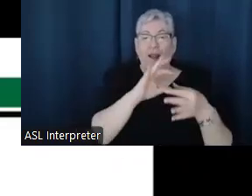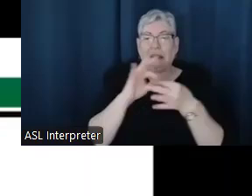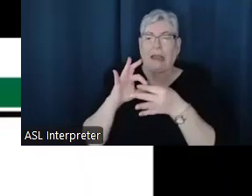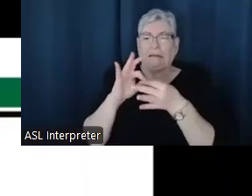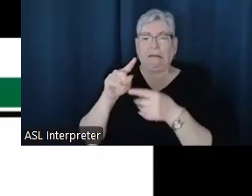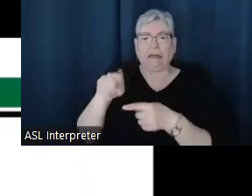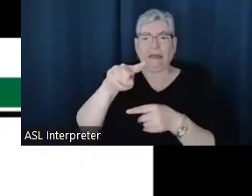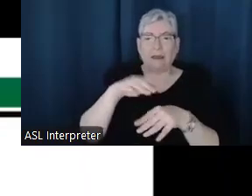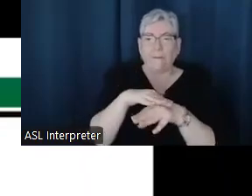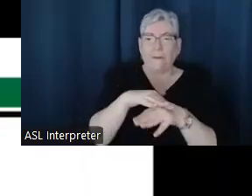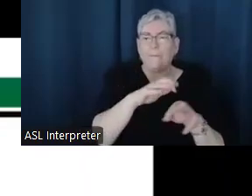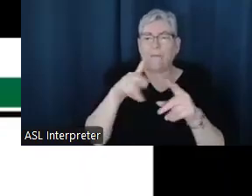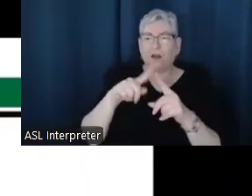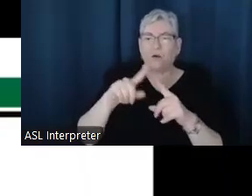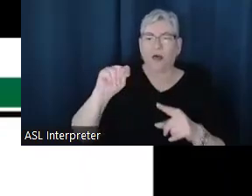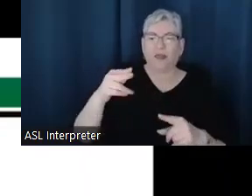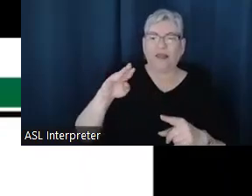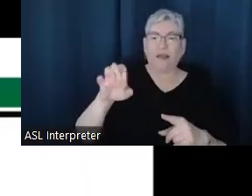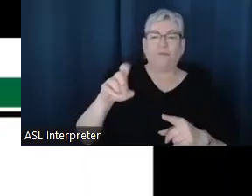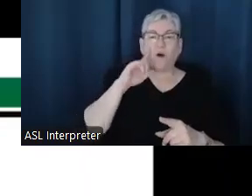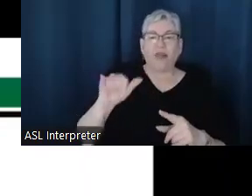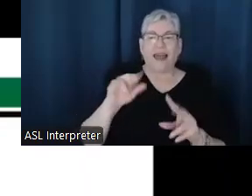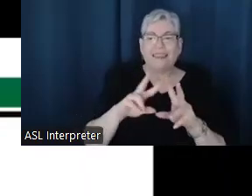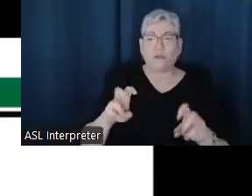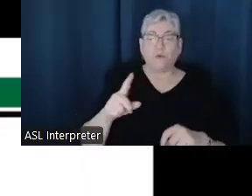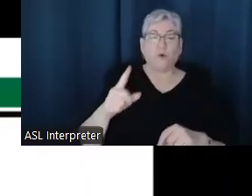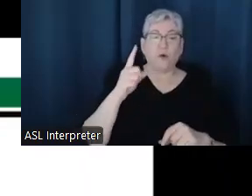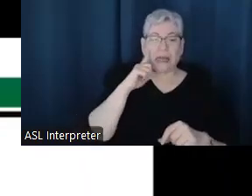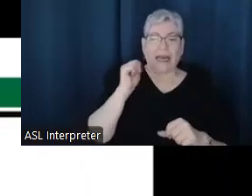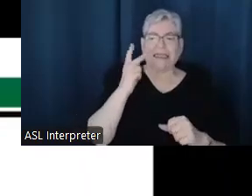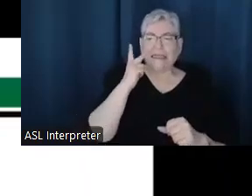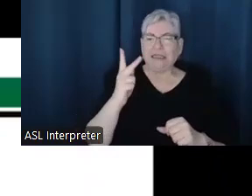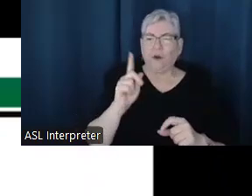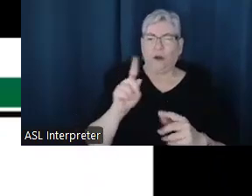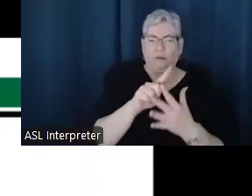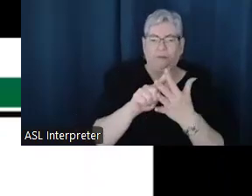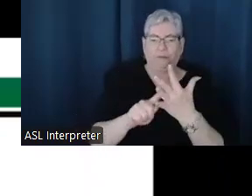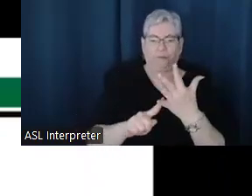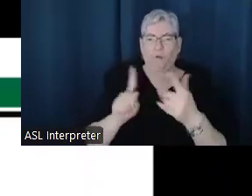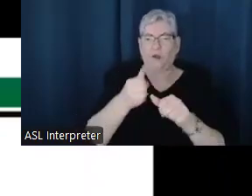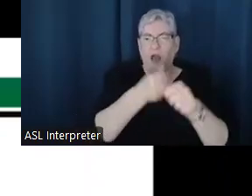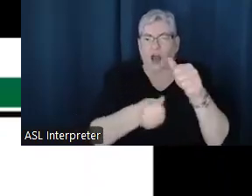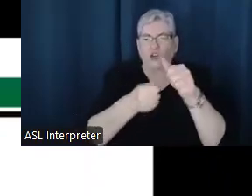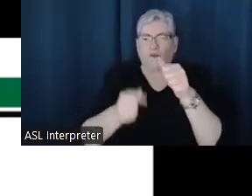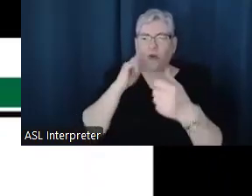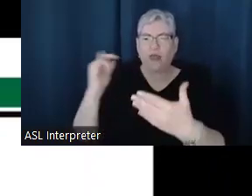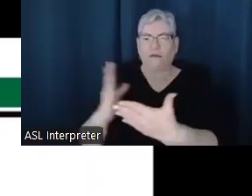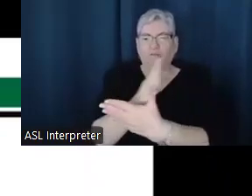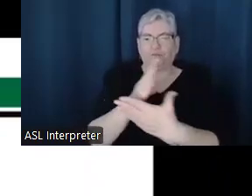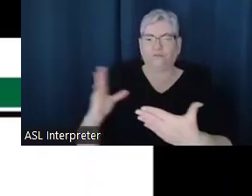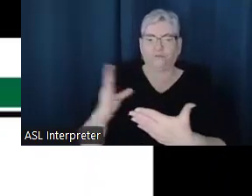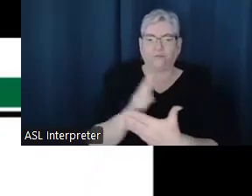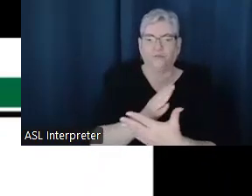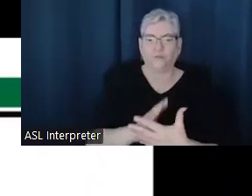the themes of the assessment so you can kind of see where these things fall on that Y-bound. Go ahead.